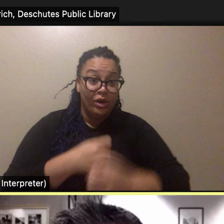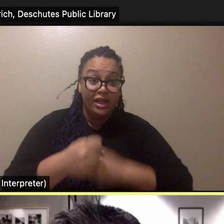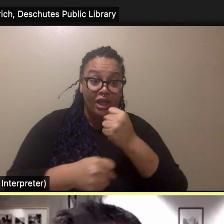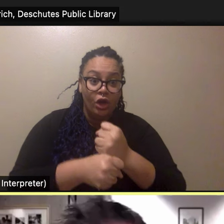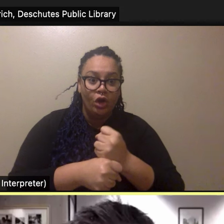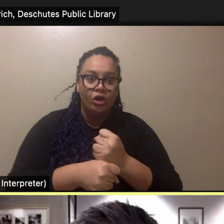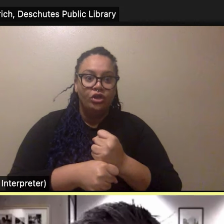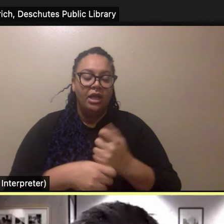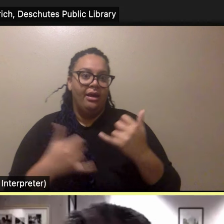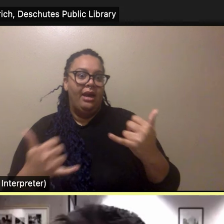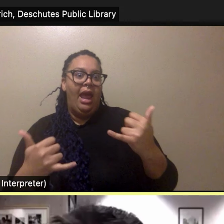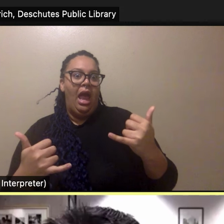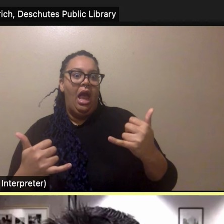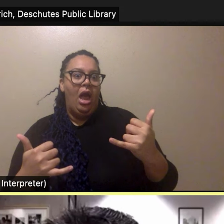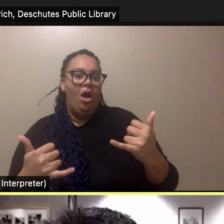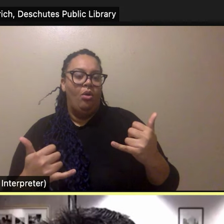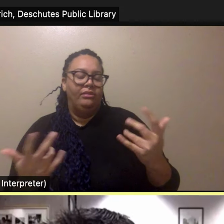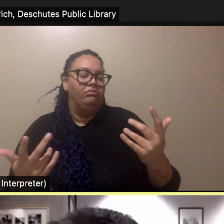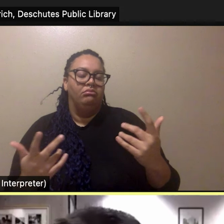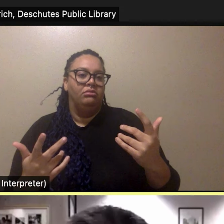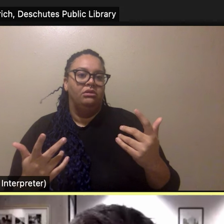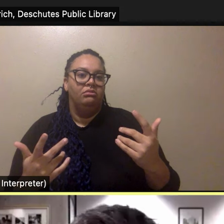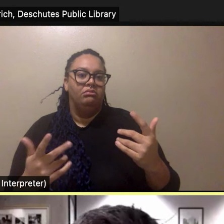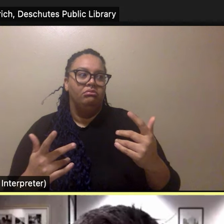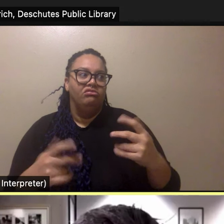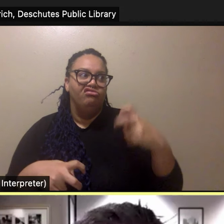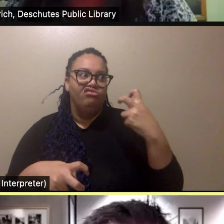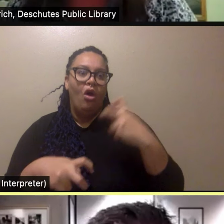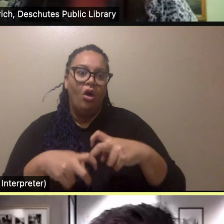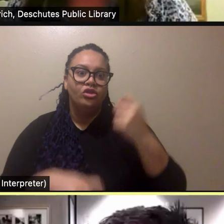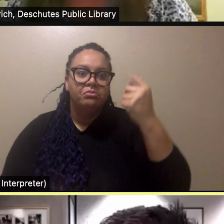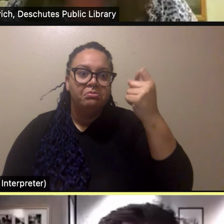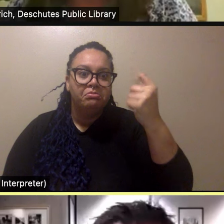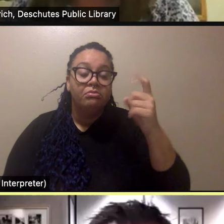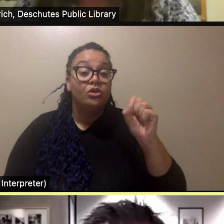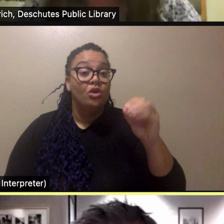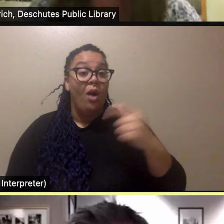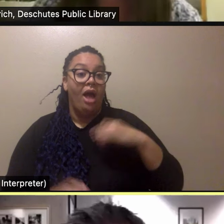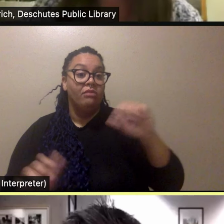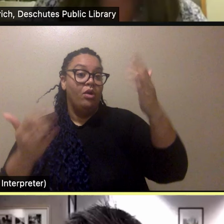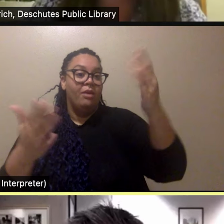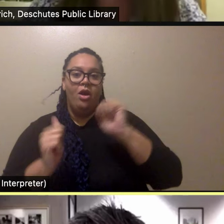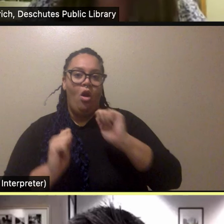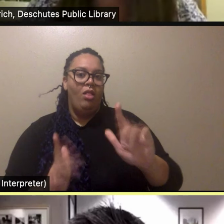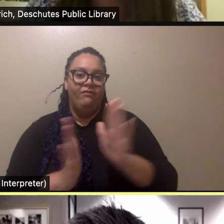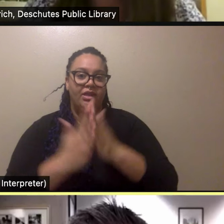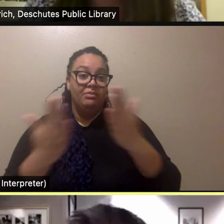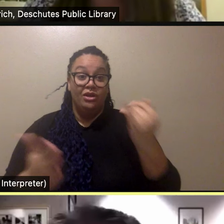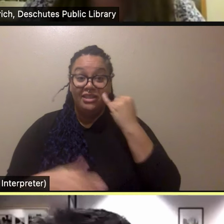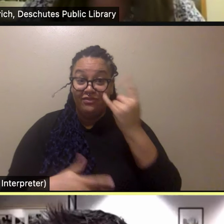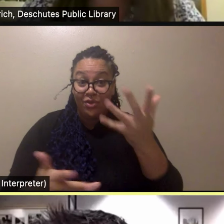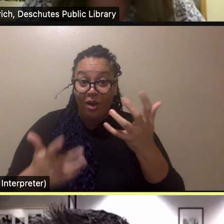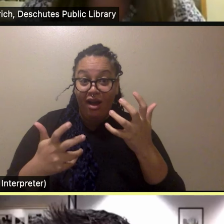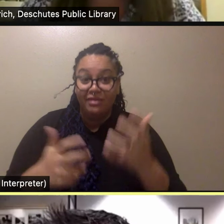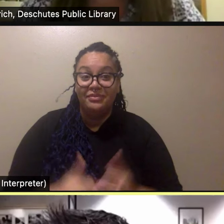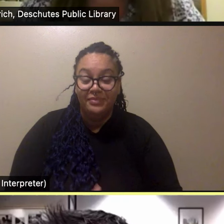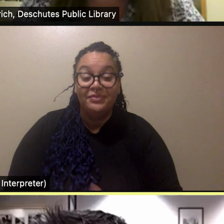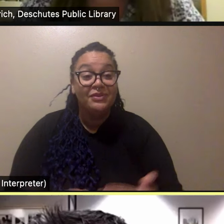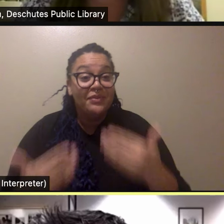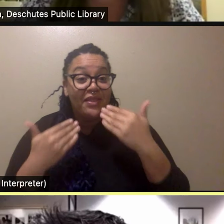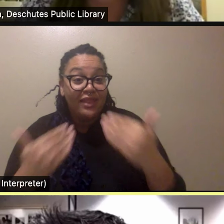suddenly now kind of controversial, which is interesting. So I recommend any of these books if you want, but thank you.